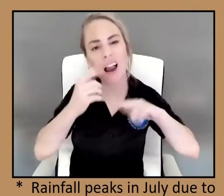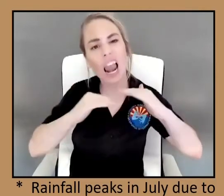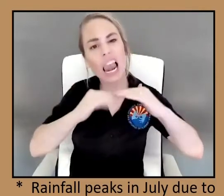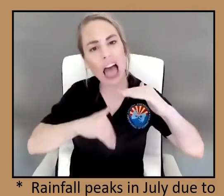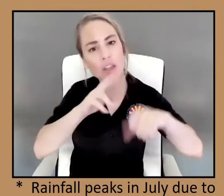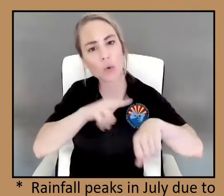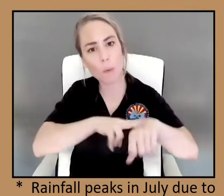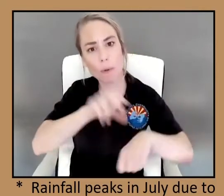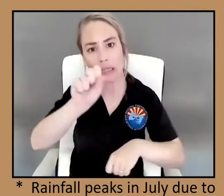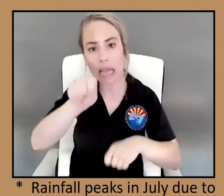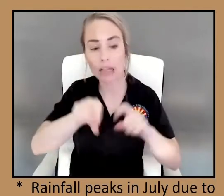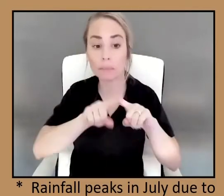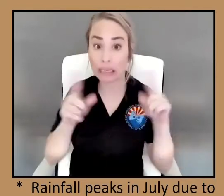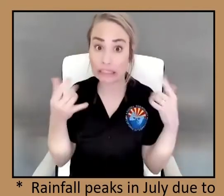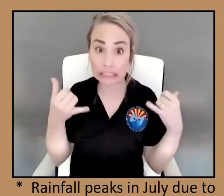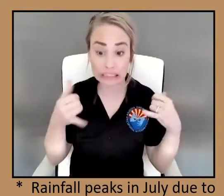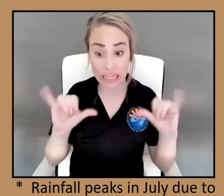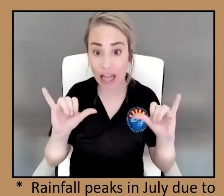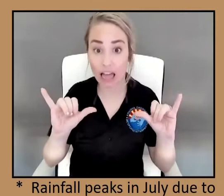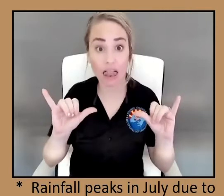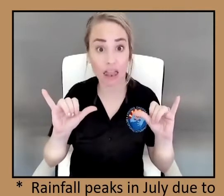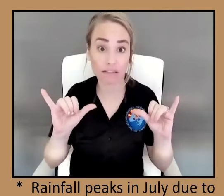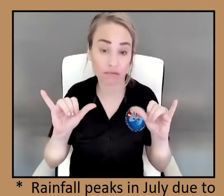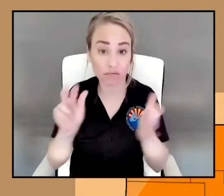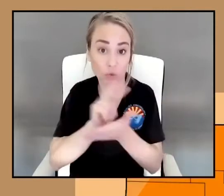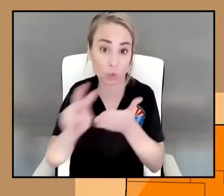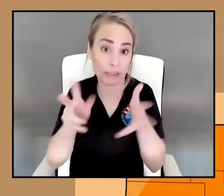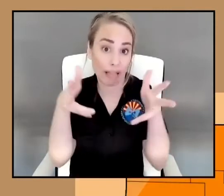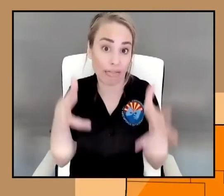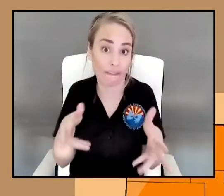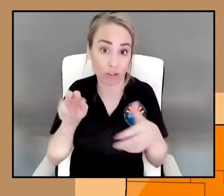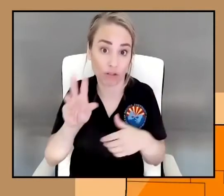half a month to go. So next slide, please.